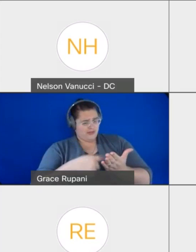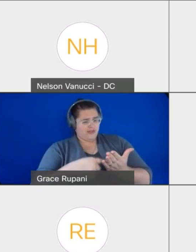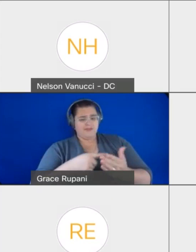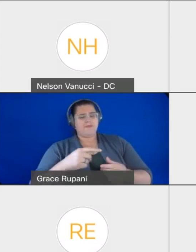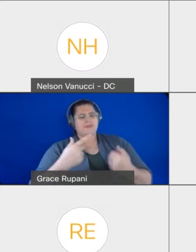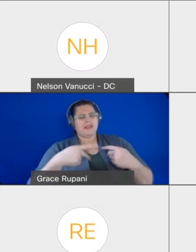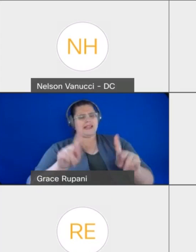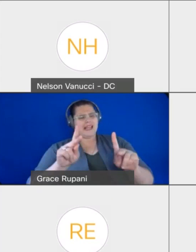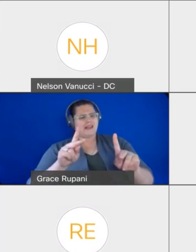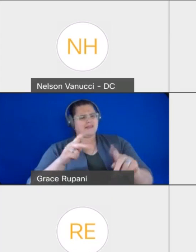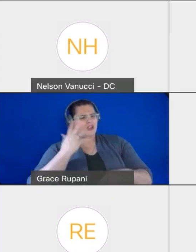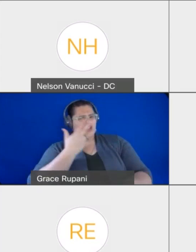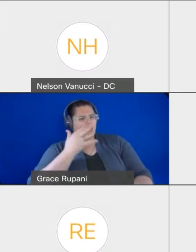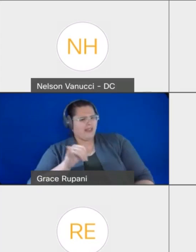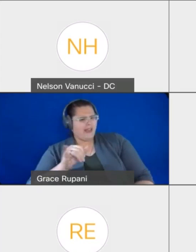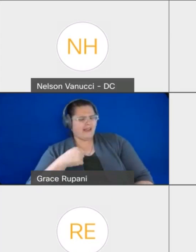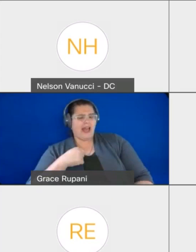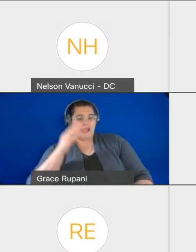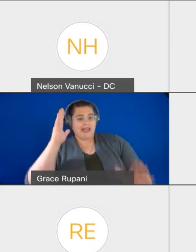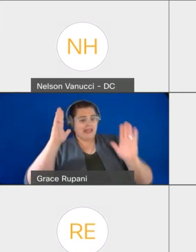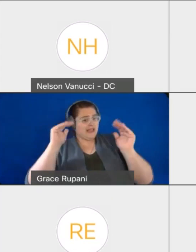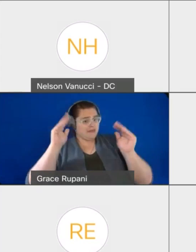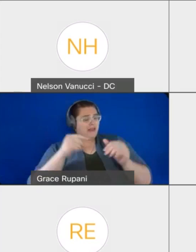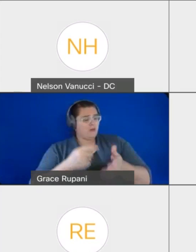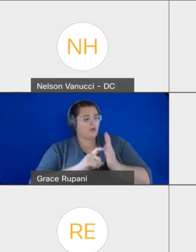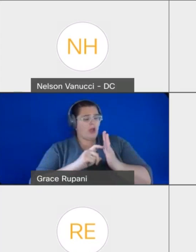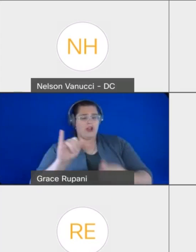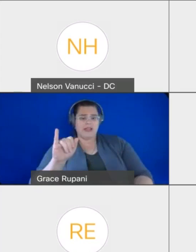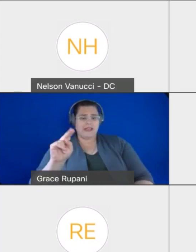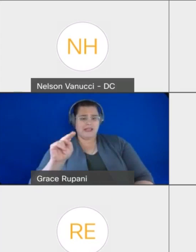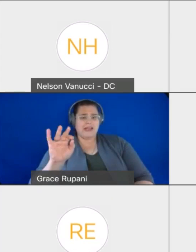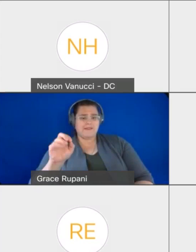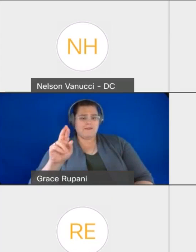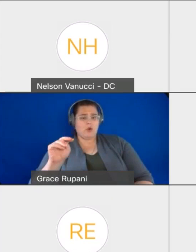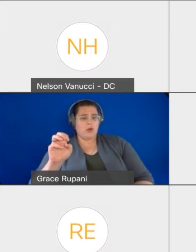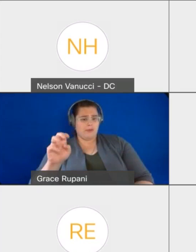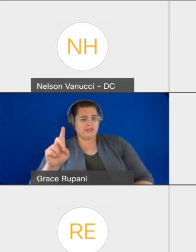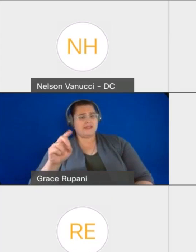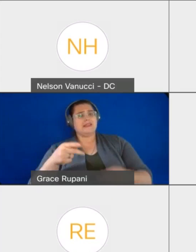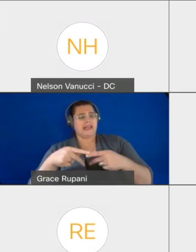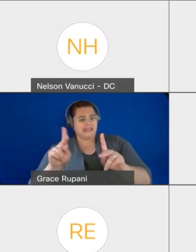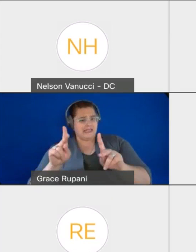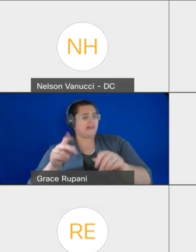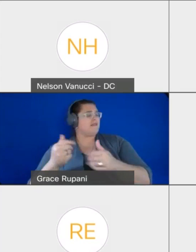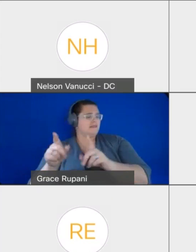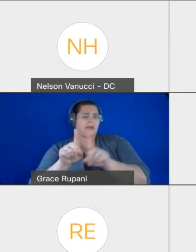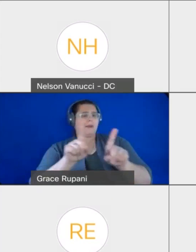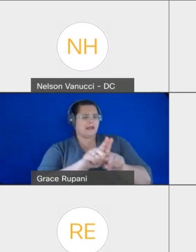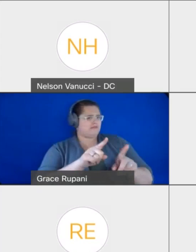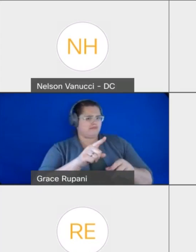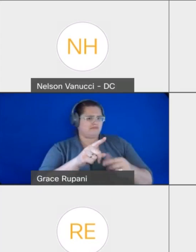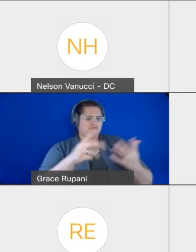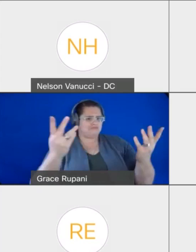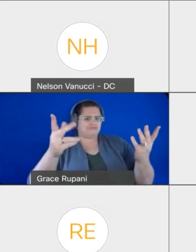I expect there has to be informed consent, which means that it would be the same informed consent as exists for any